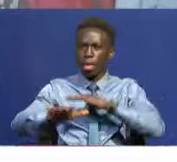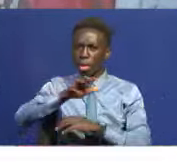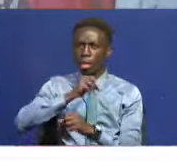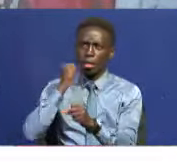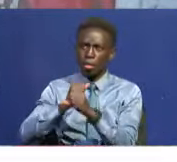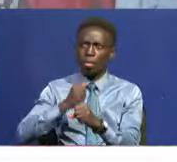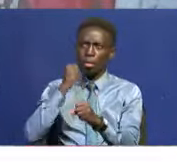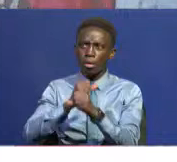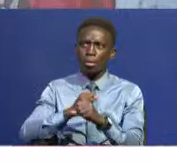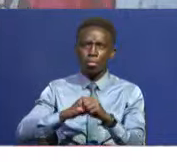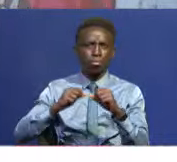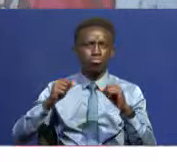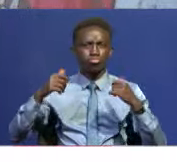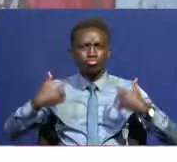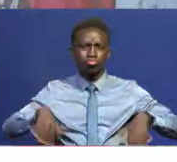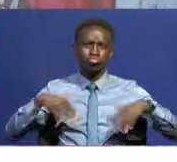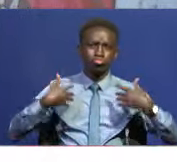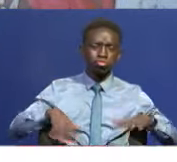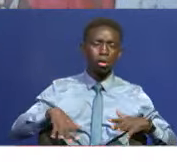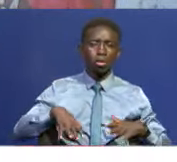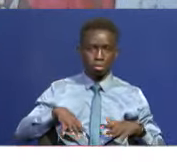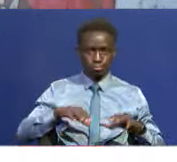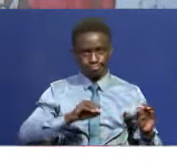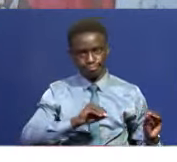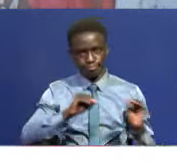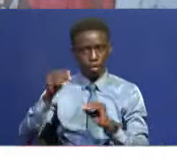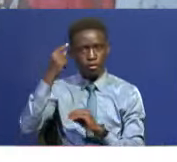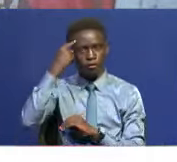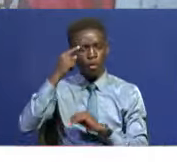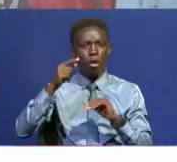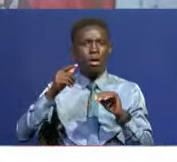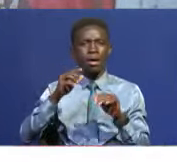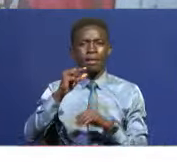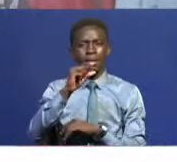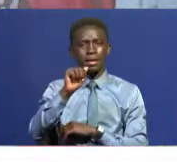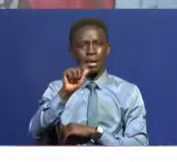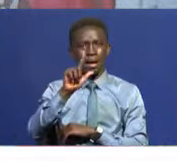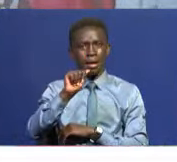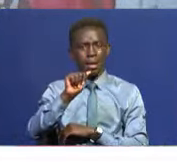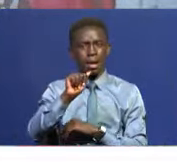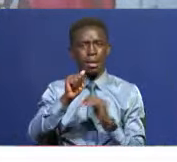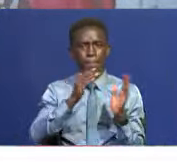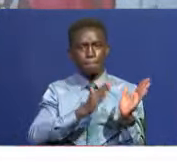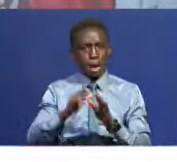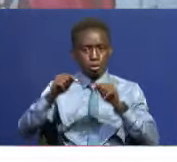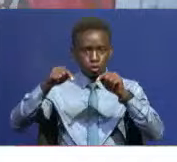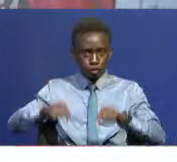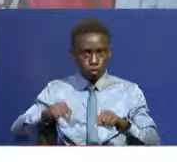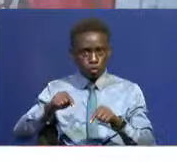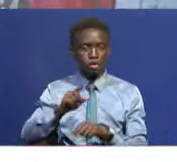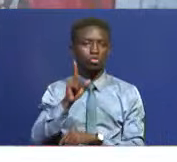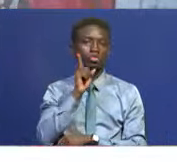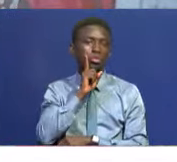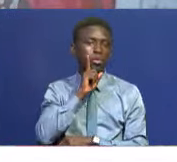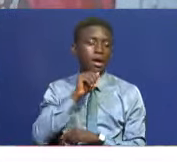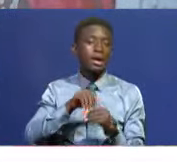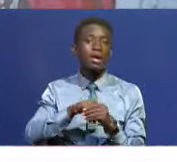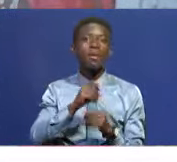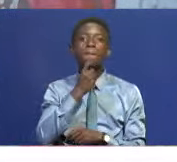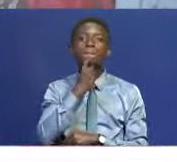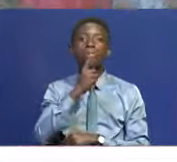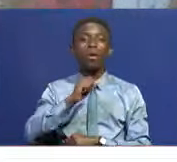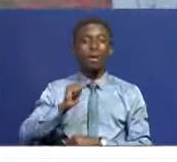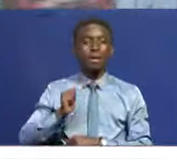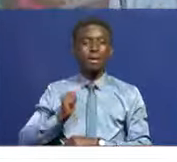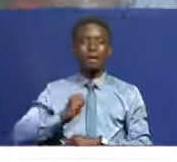in the 96th Kenya Music Festival Gala concert scheduled for today and tomorrow at the Moi Girls High School in